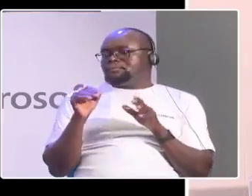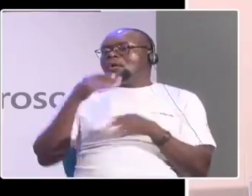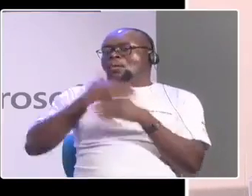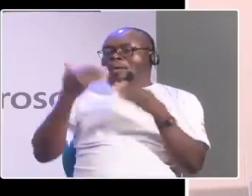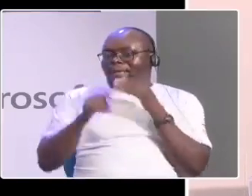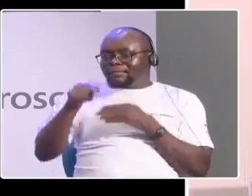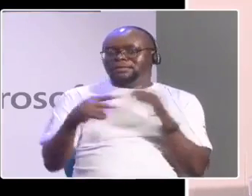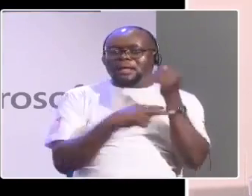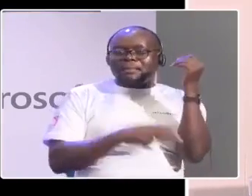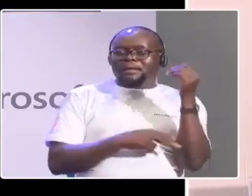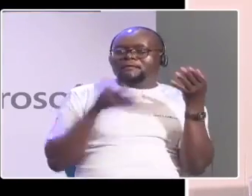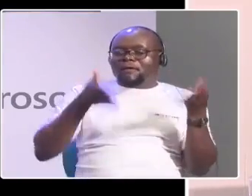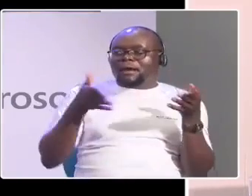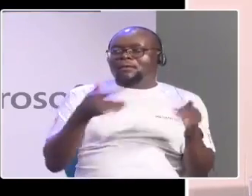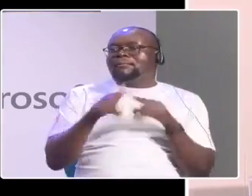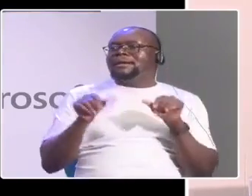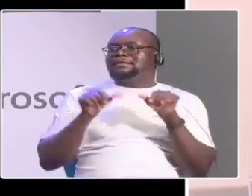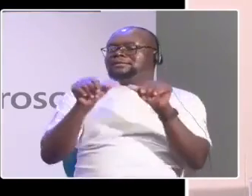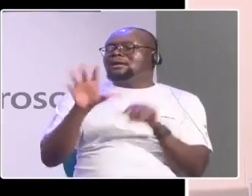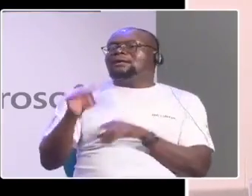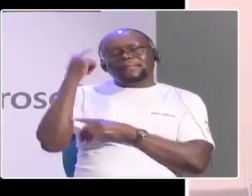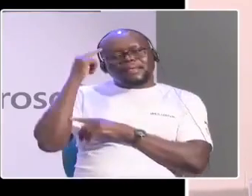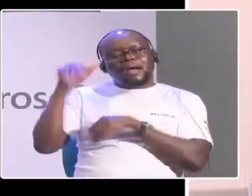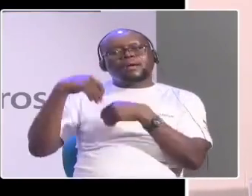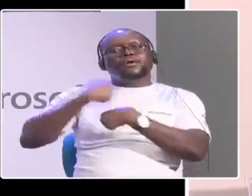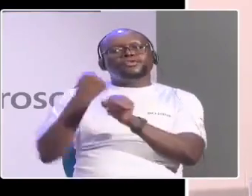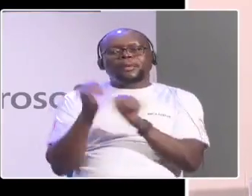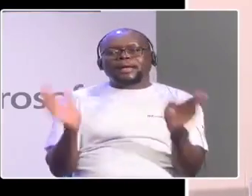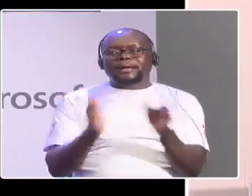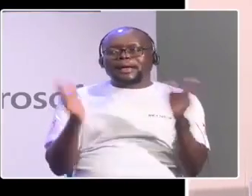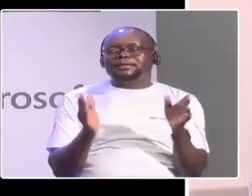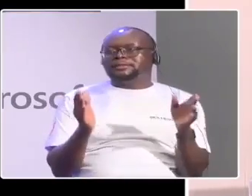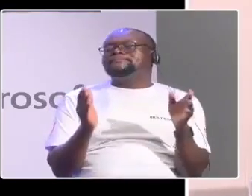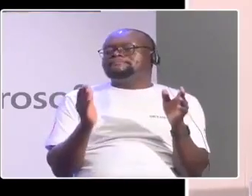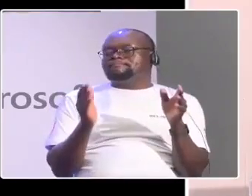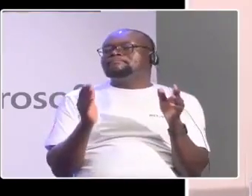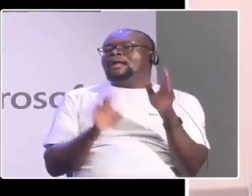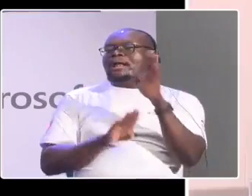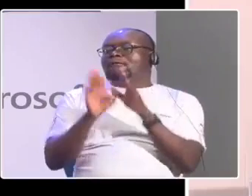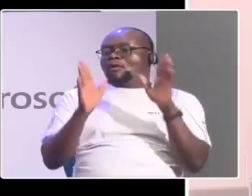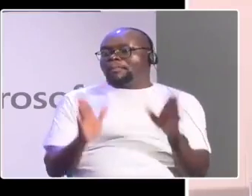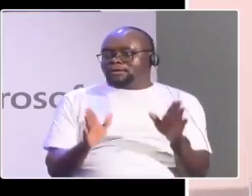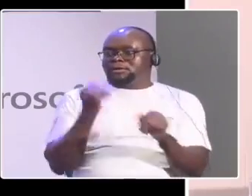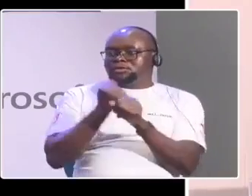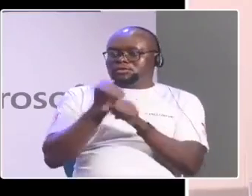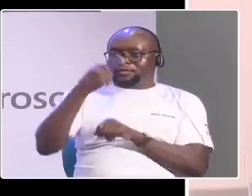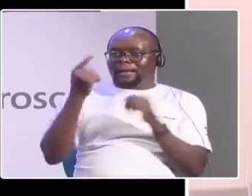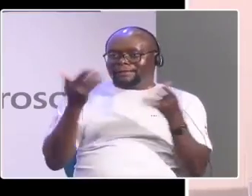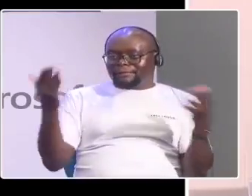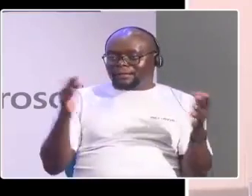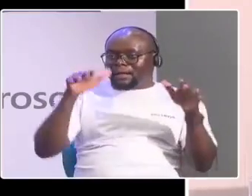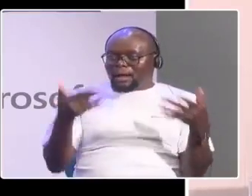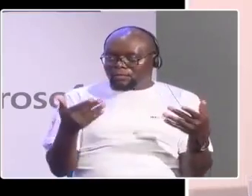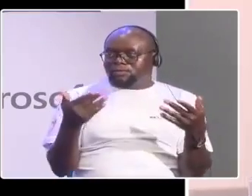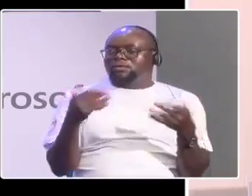build this bridge for now, but still figure out how do we keep encouraging and incentivizing developers to do the right thing, and how do